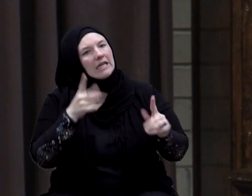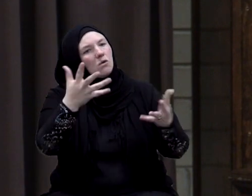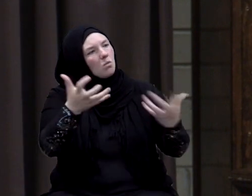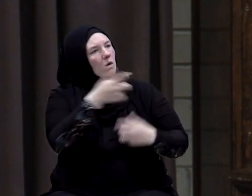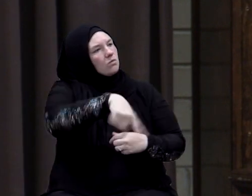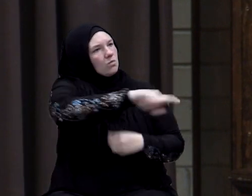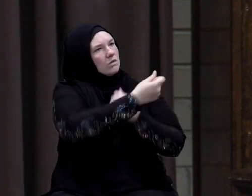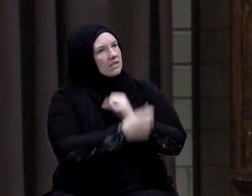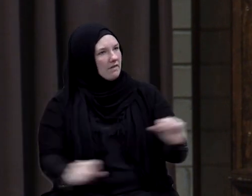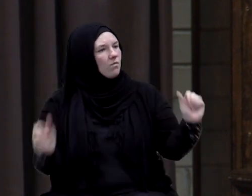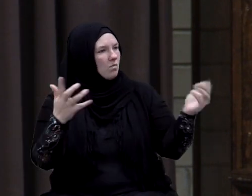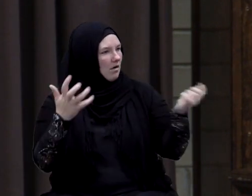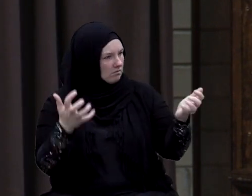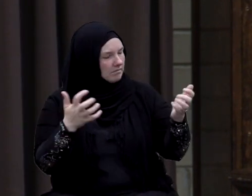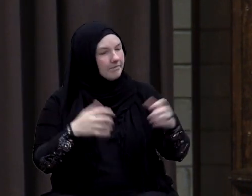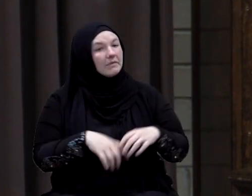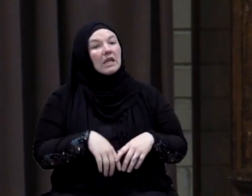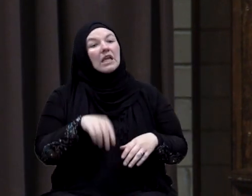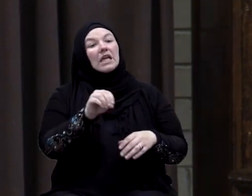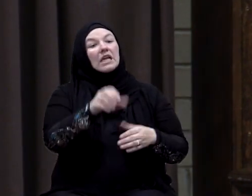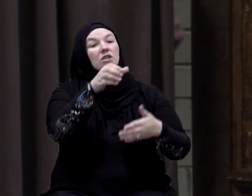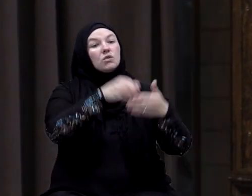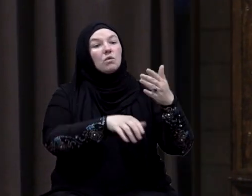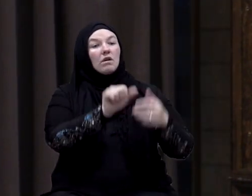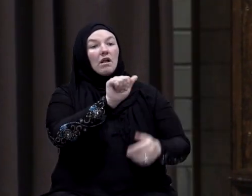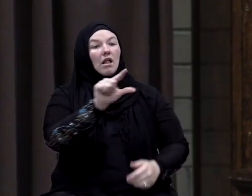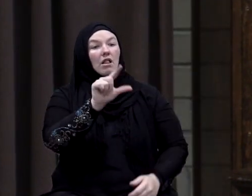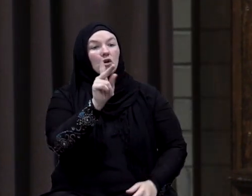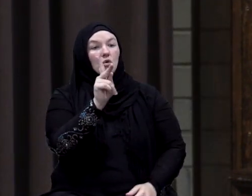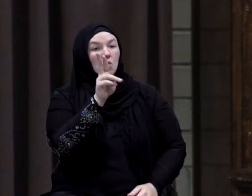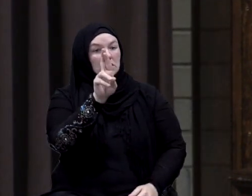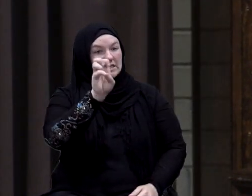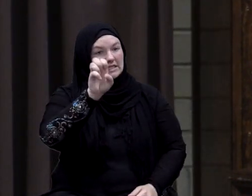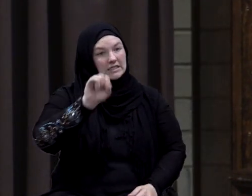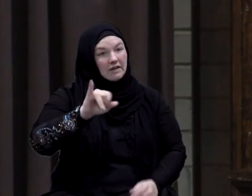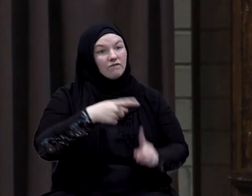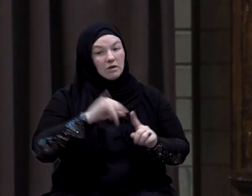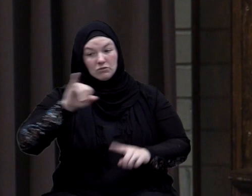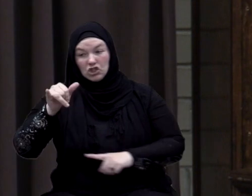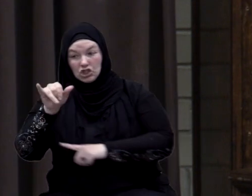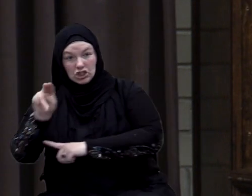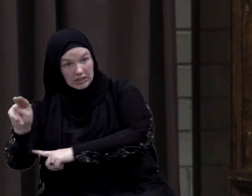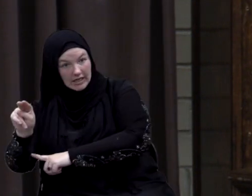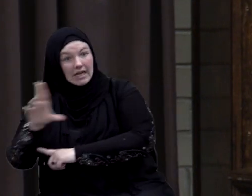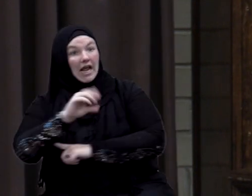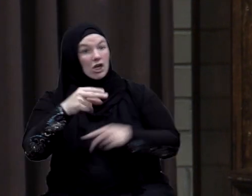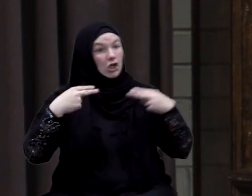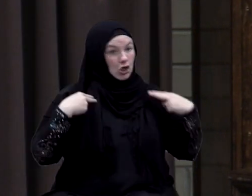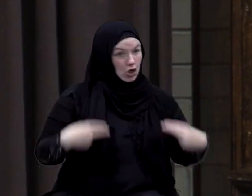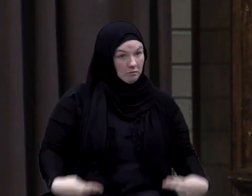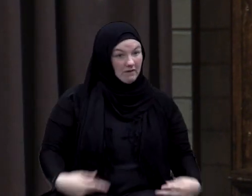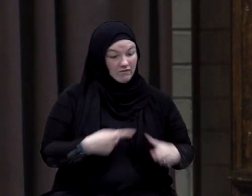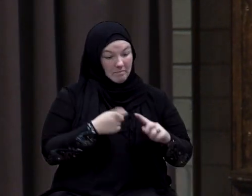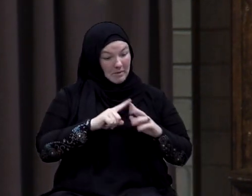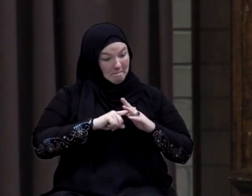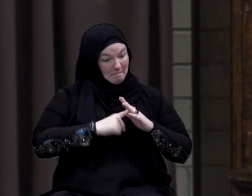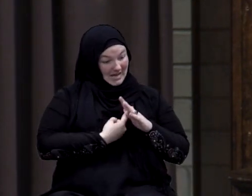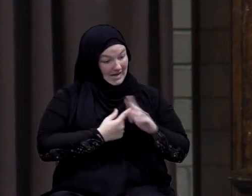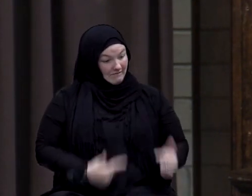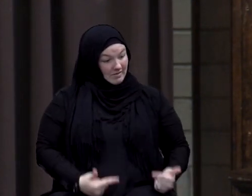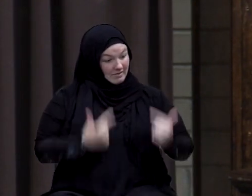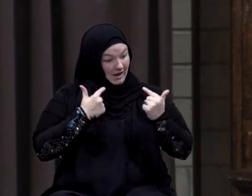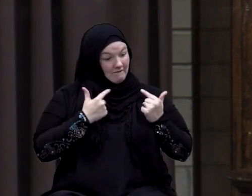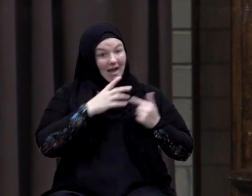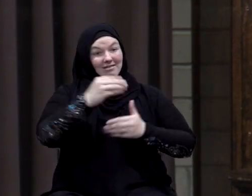says that if you all, jinn and humans, from beginning of life till the end of life,